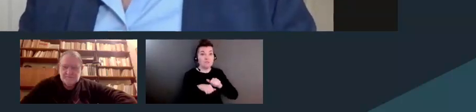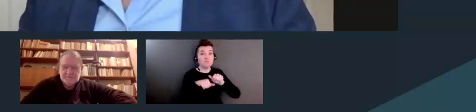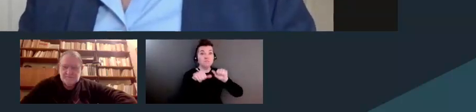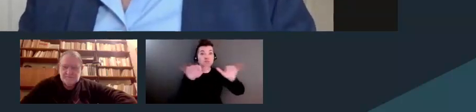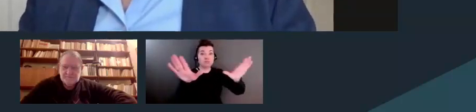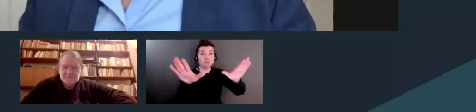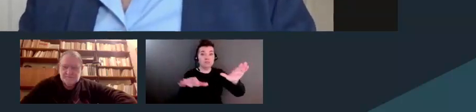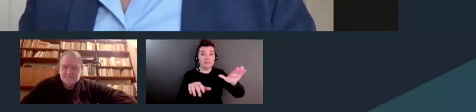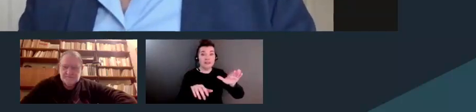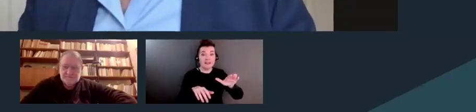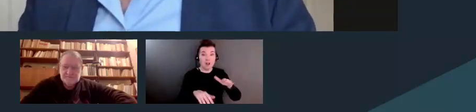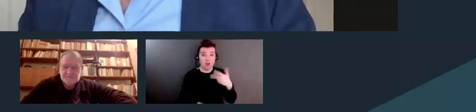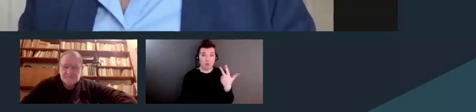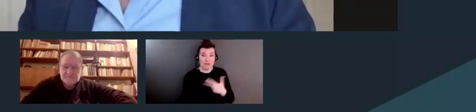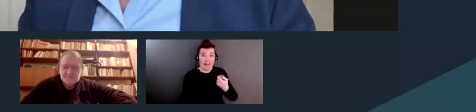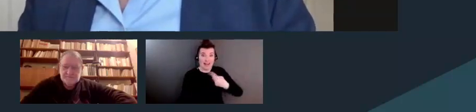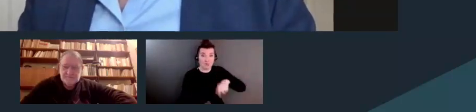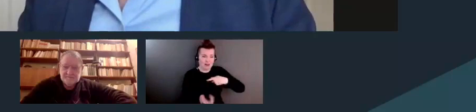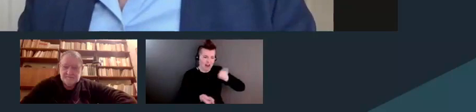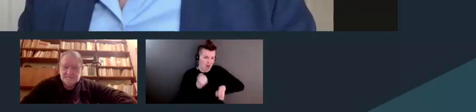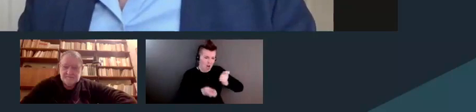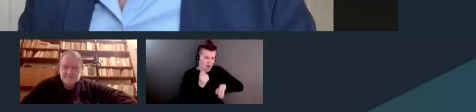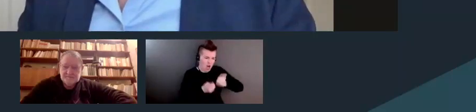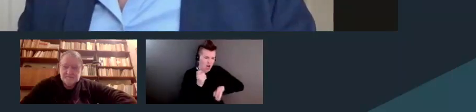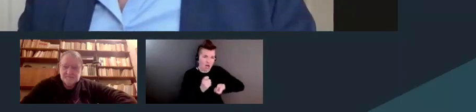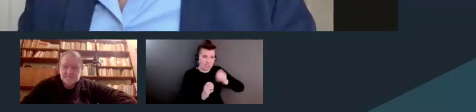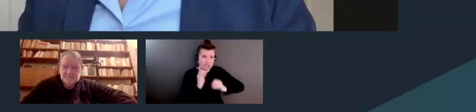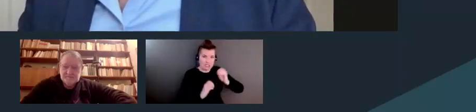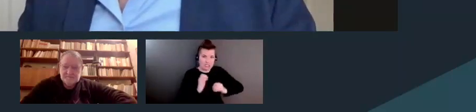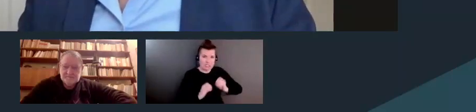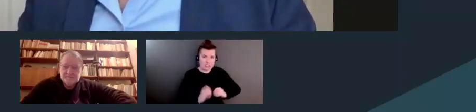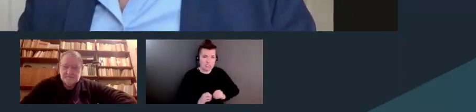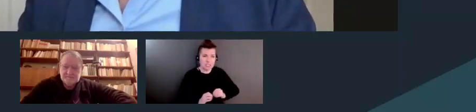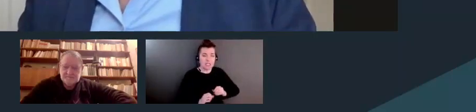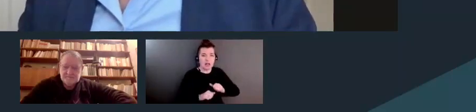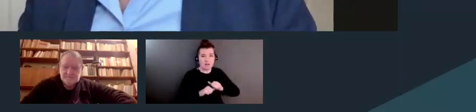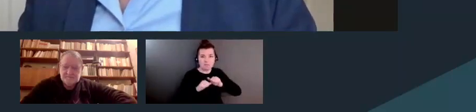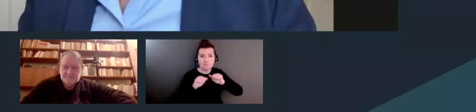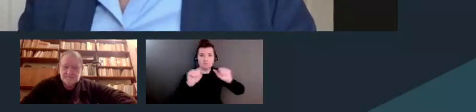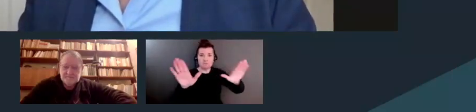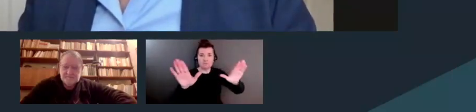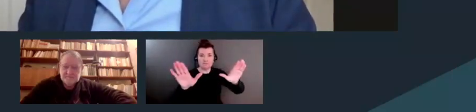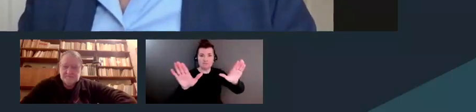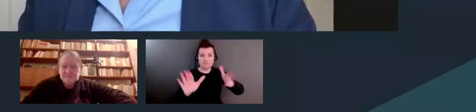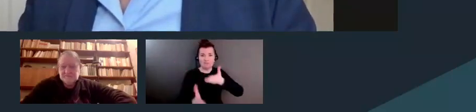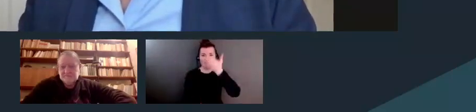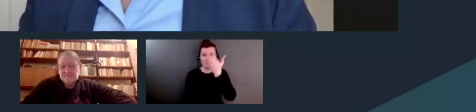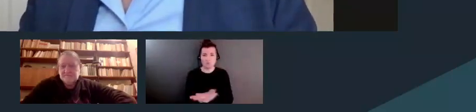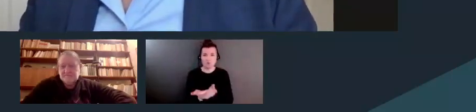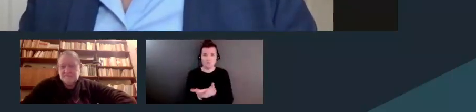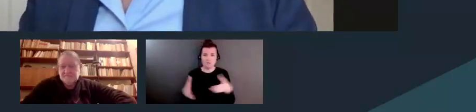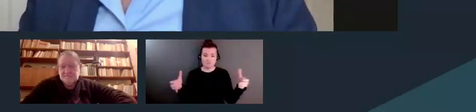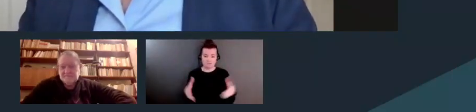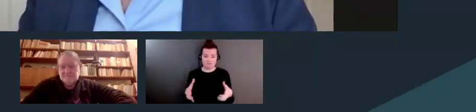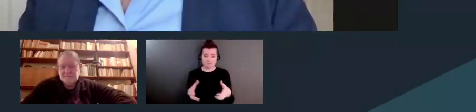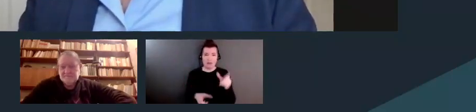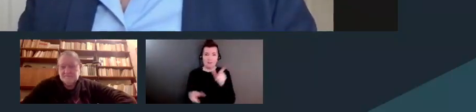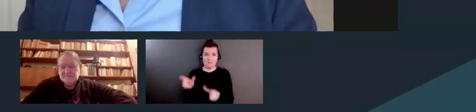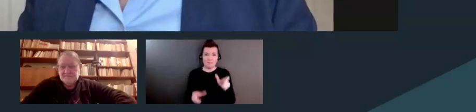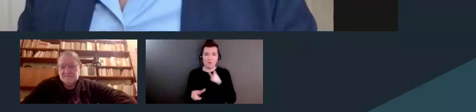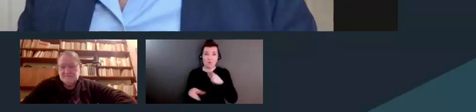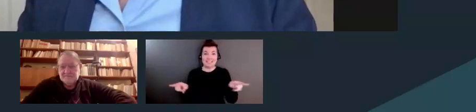put out a public letter like this. I think it shows that when a bunch of people get together, they can accomplish something